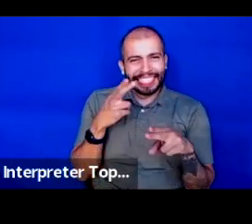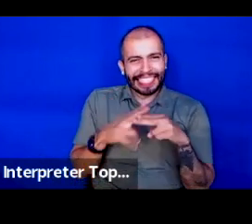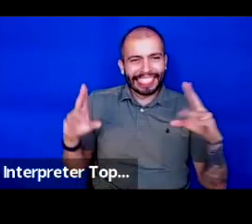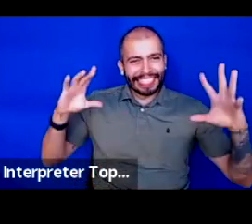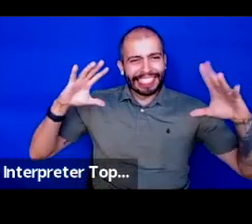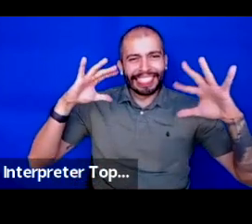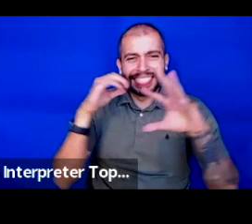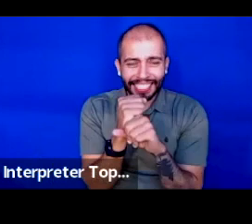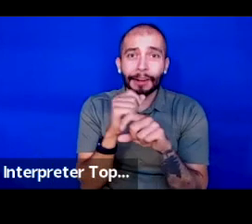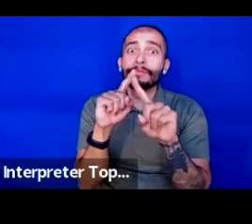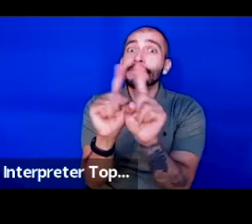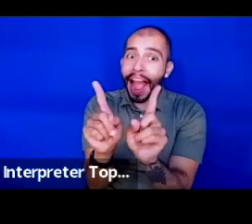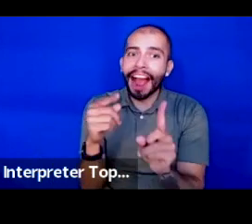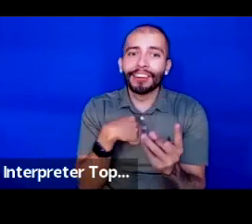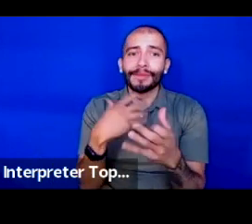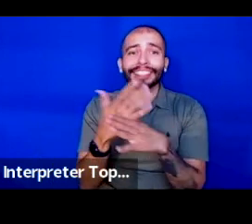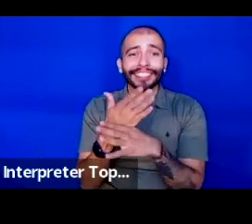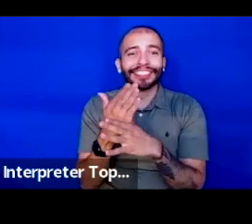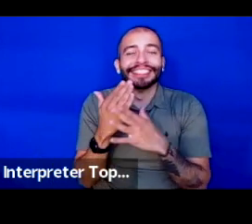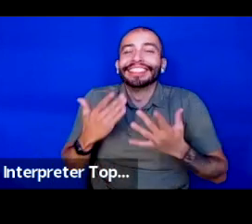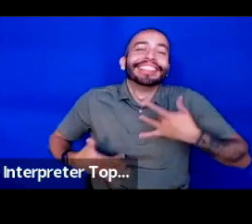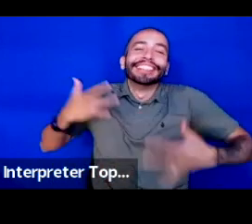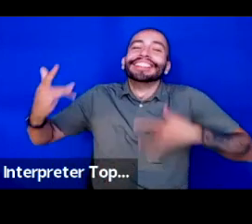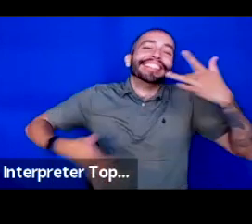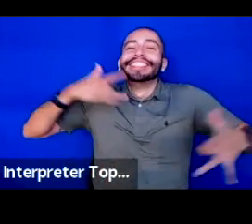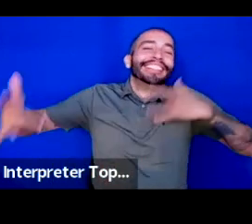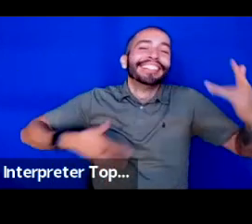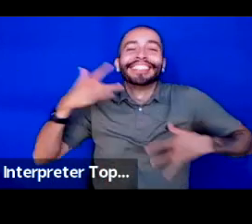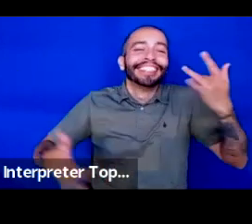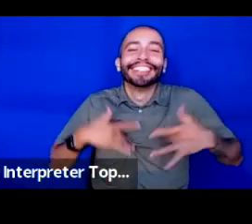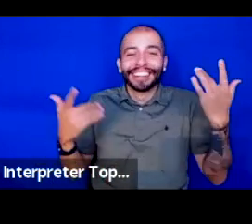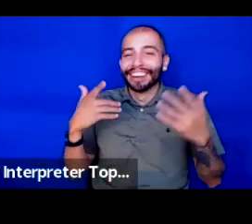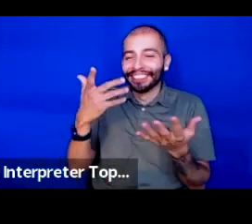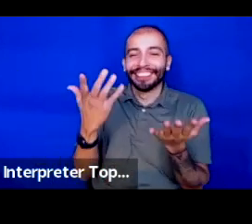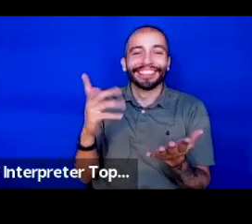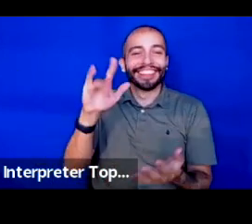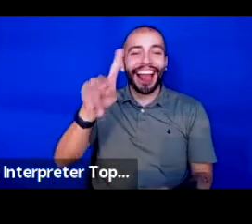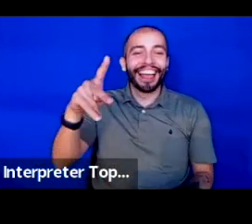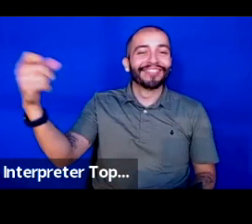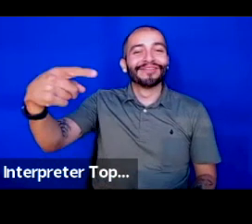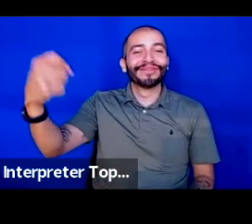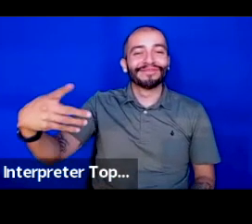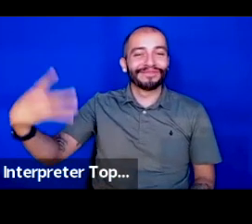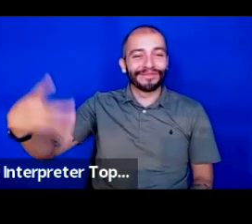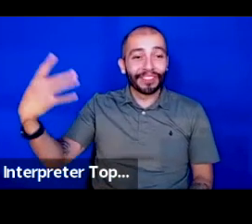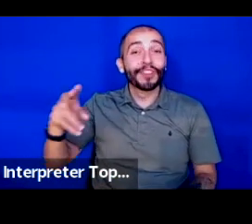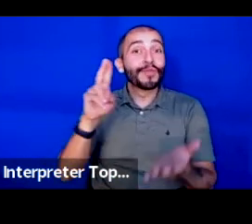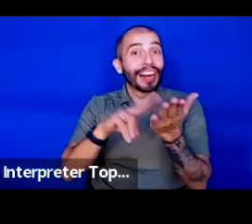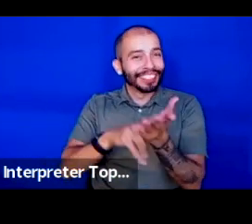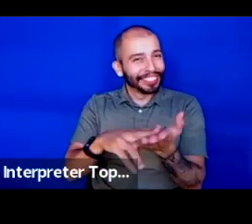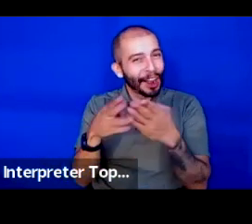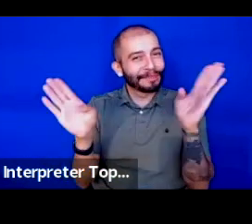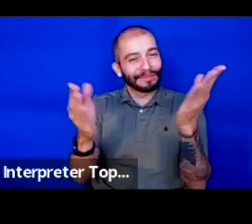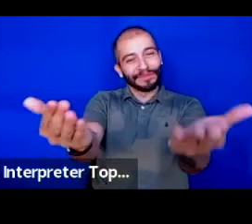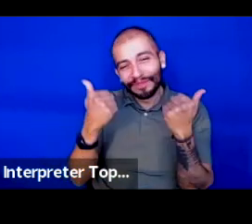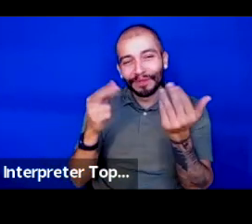slide. Like I said, the links are in the chat. Registration is open and will be open on a rolling basis. The